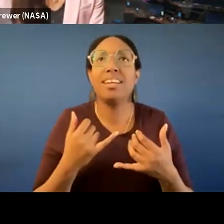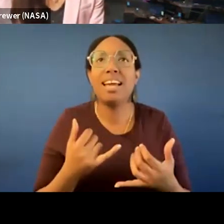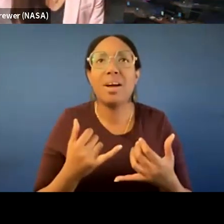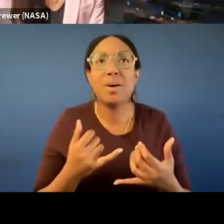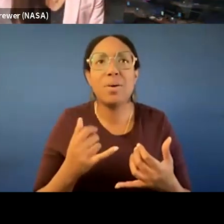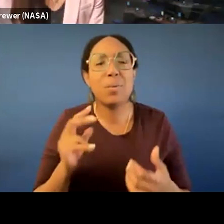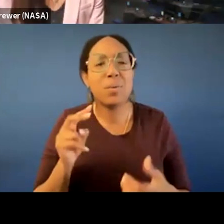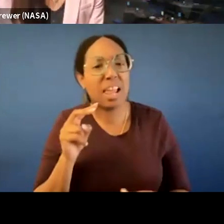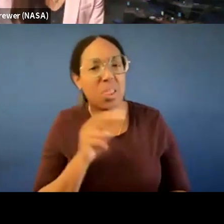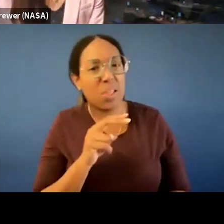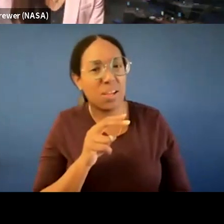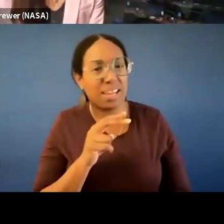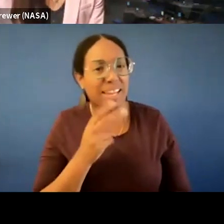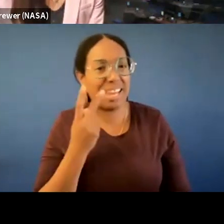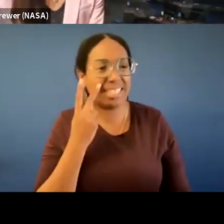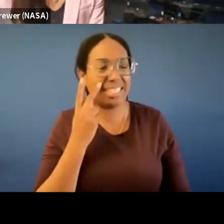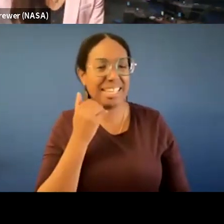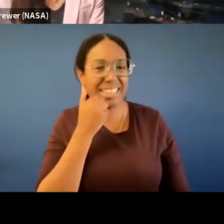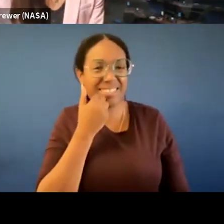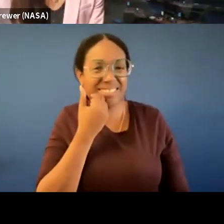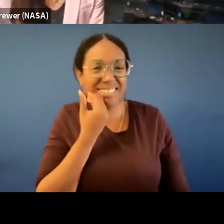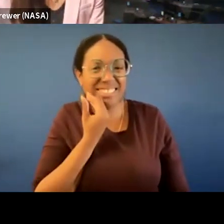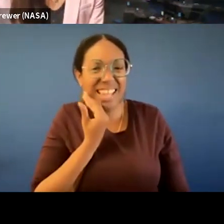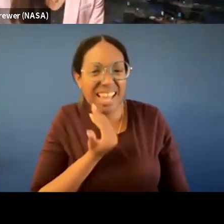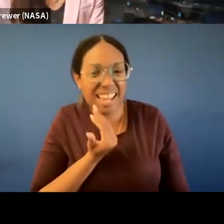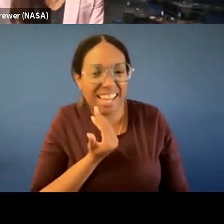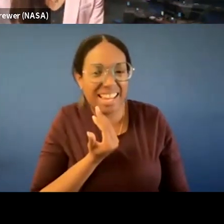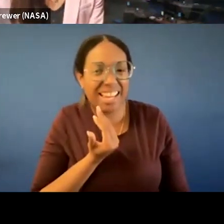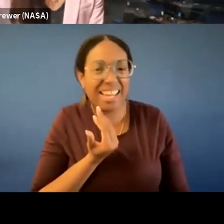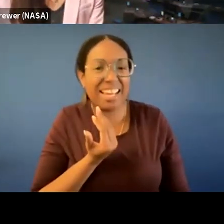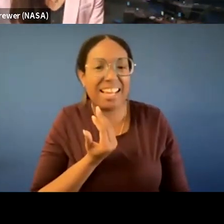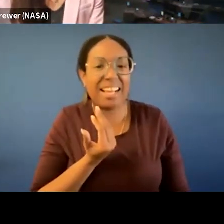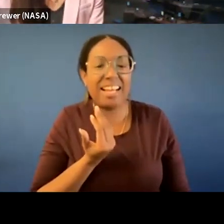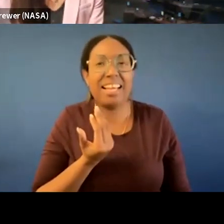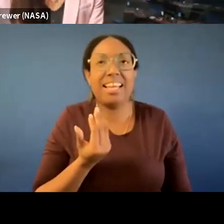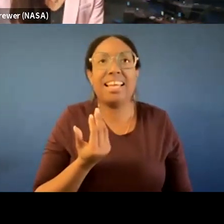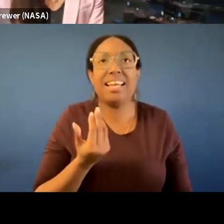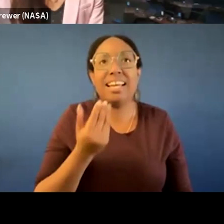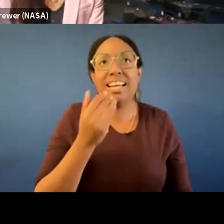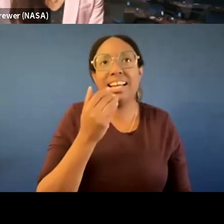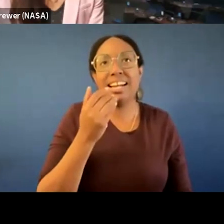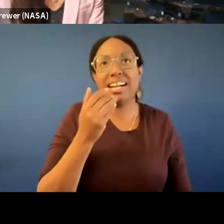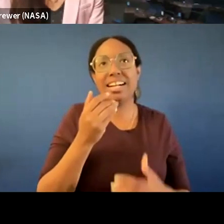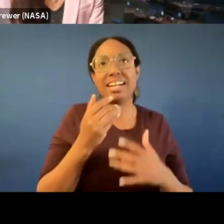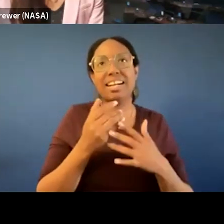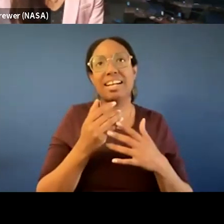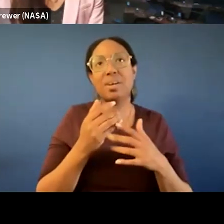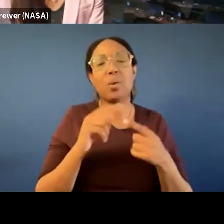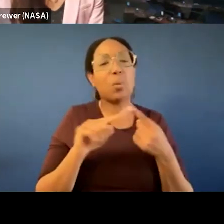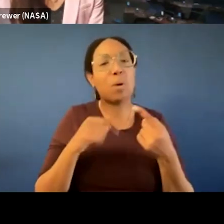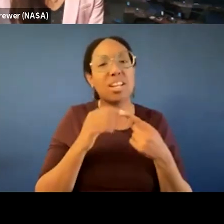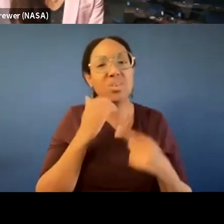aspect, and I know from my experience too, was not truly understanding how powerful I was or